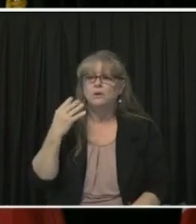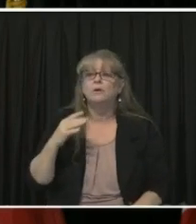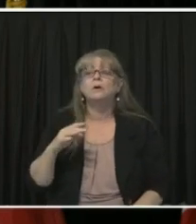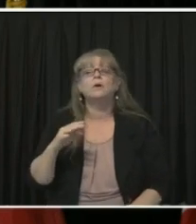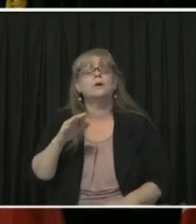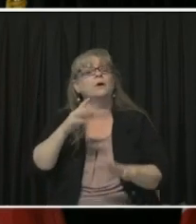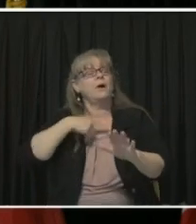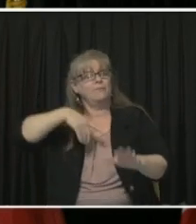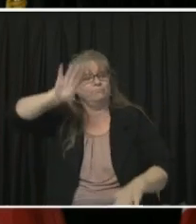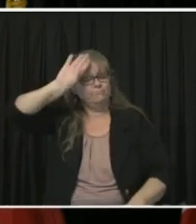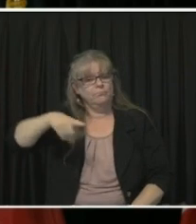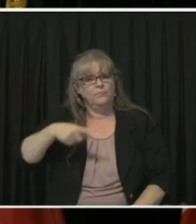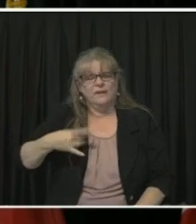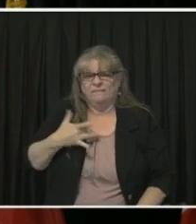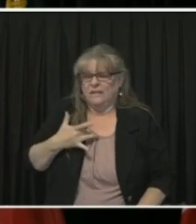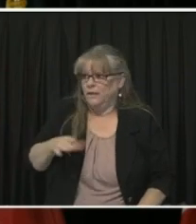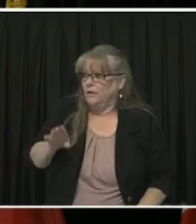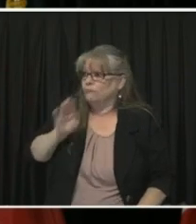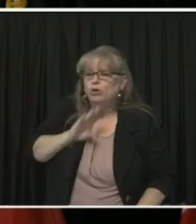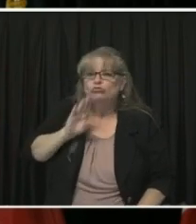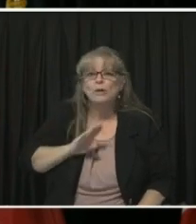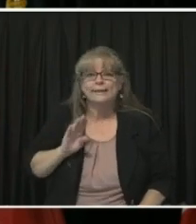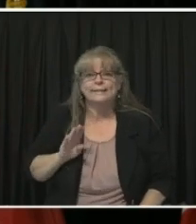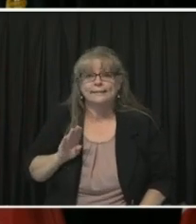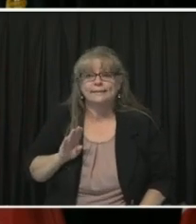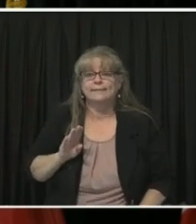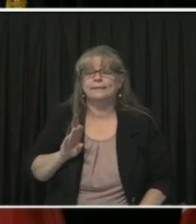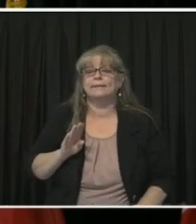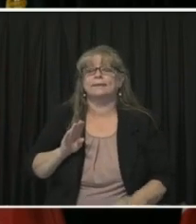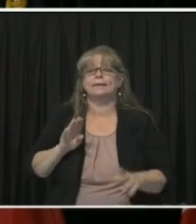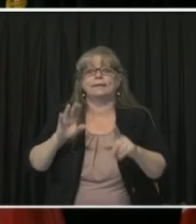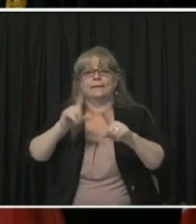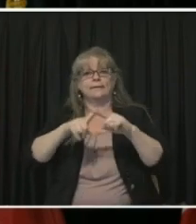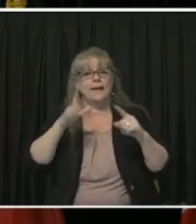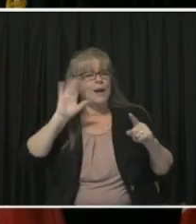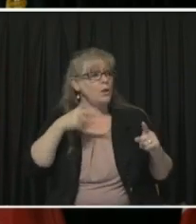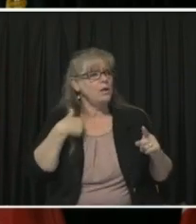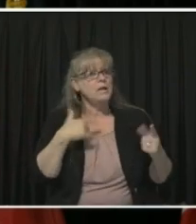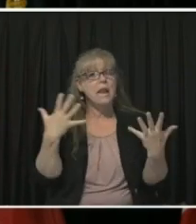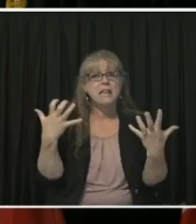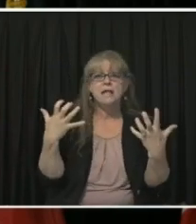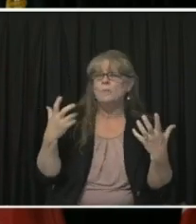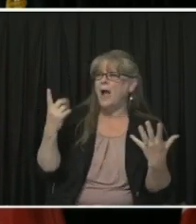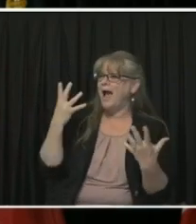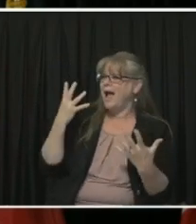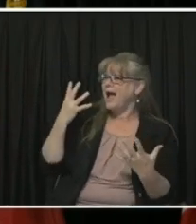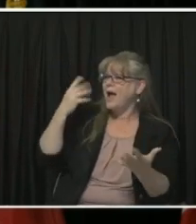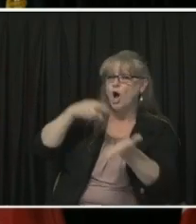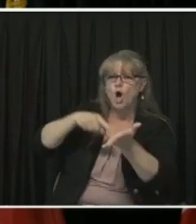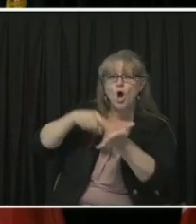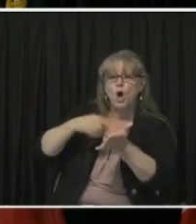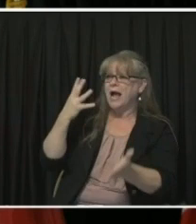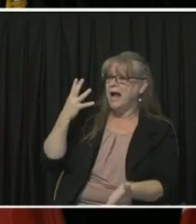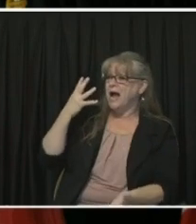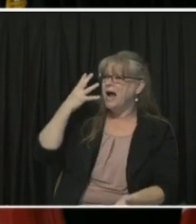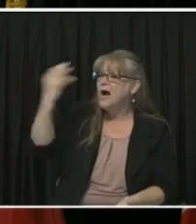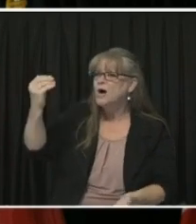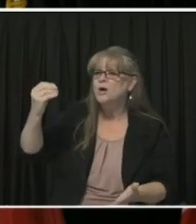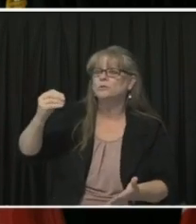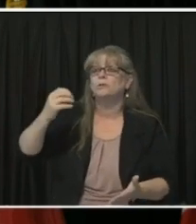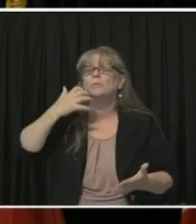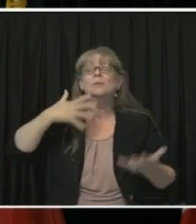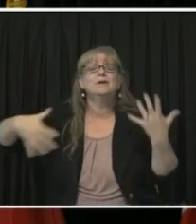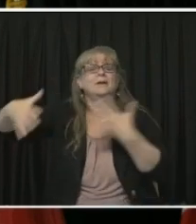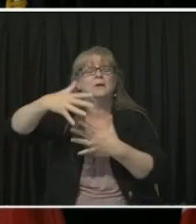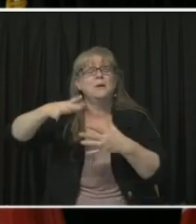basis. We want to be out there enjoying all the amazing things Colorado has to offer, but please take caution and do it slowly and